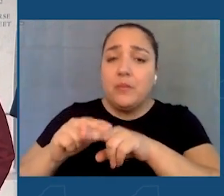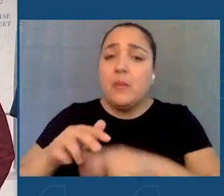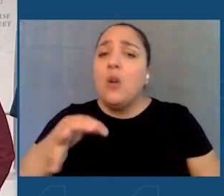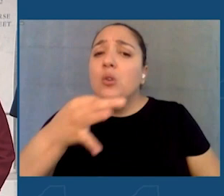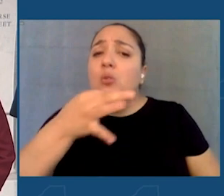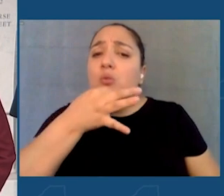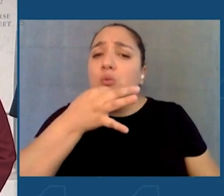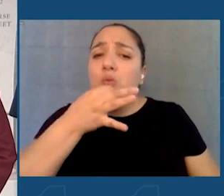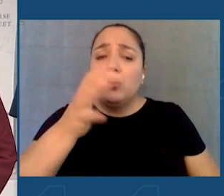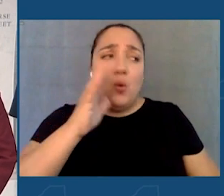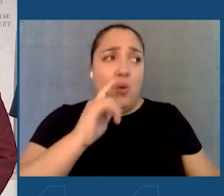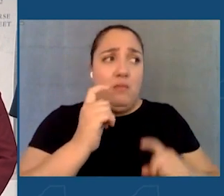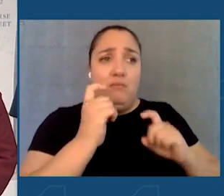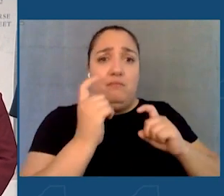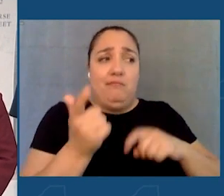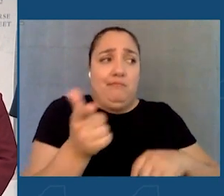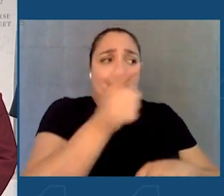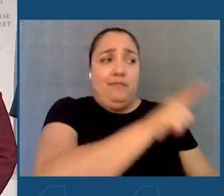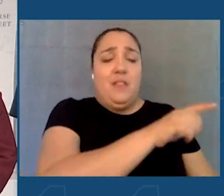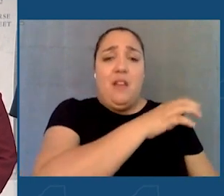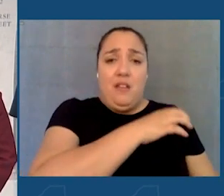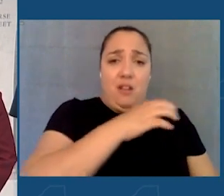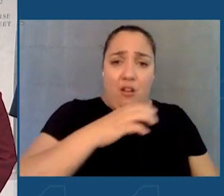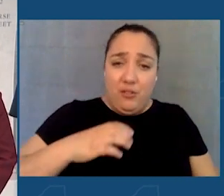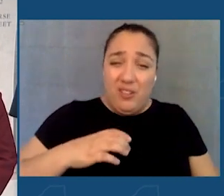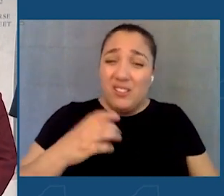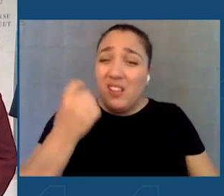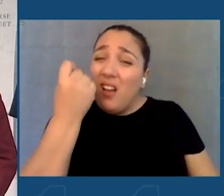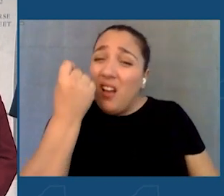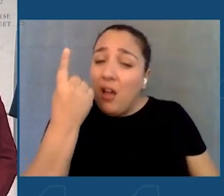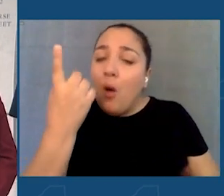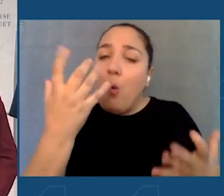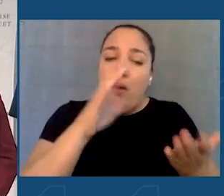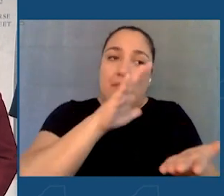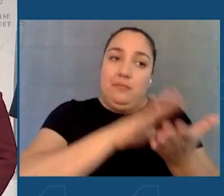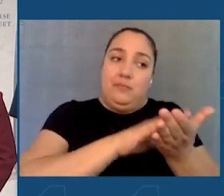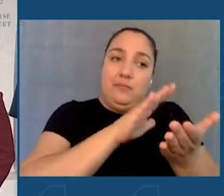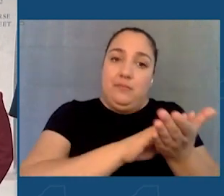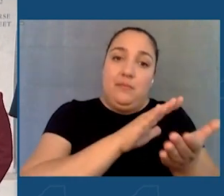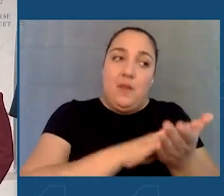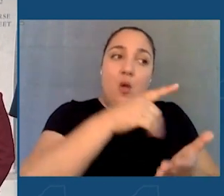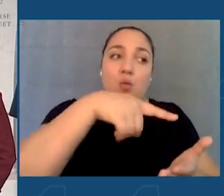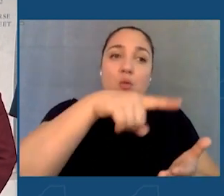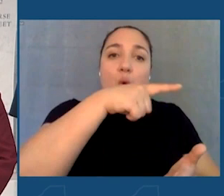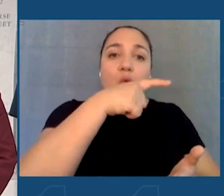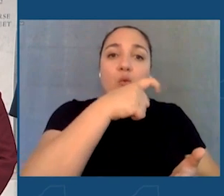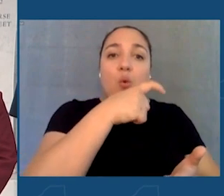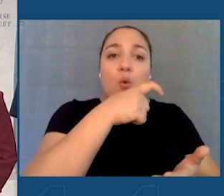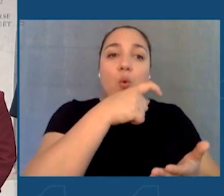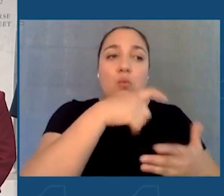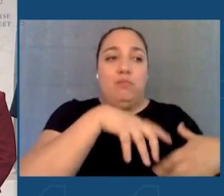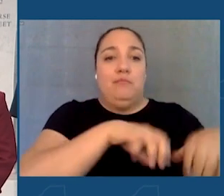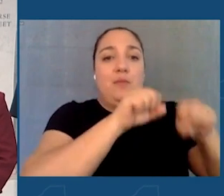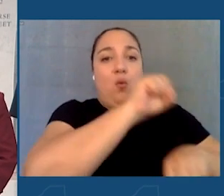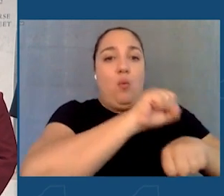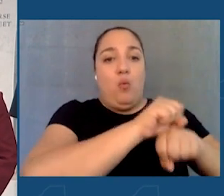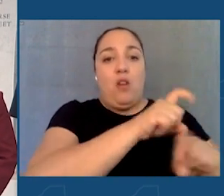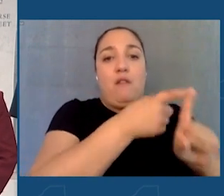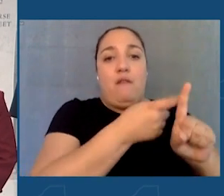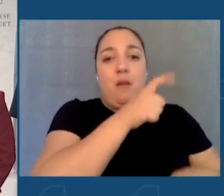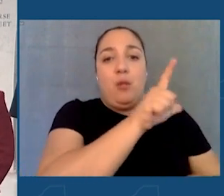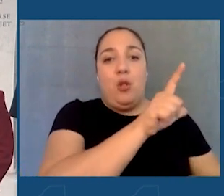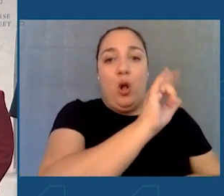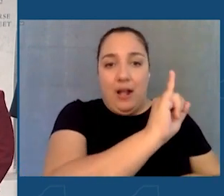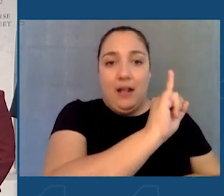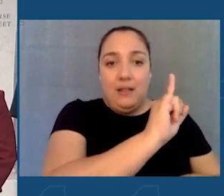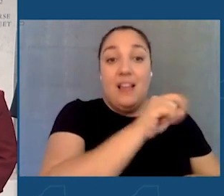here. We've got employees from both railroads here. Employees from Long Island, they're excited to be starting the service in the fall, and employees from Metro North,